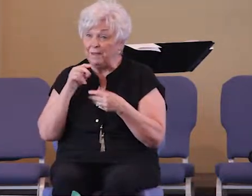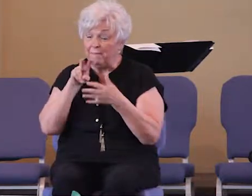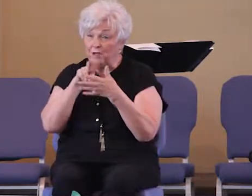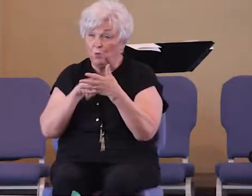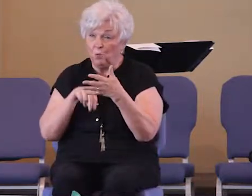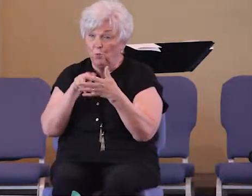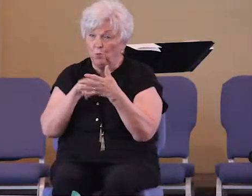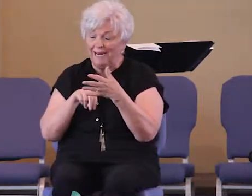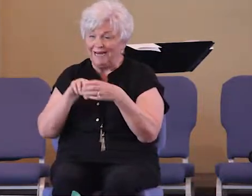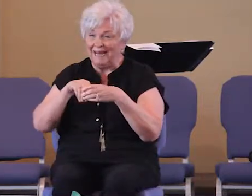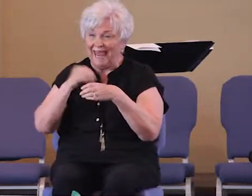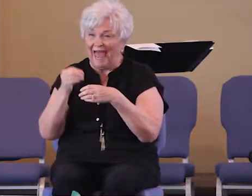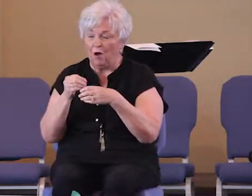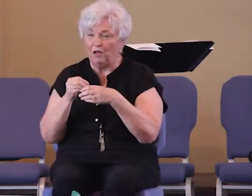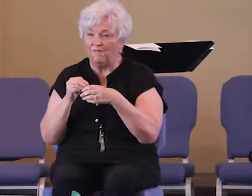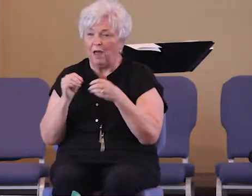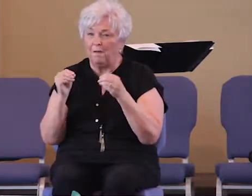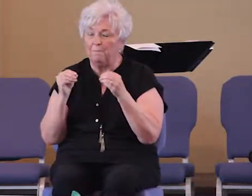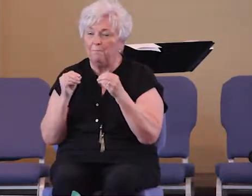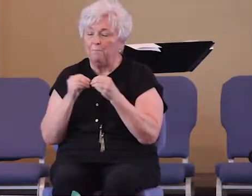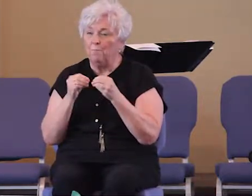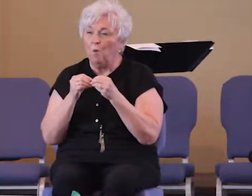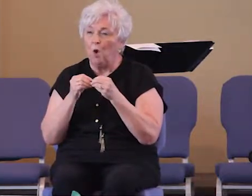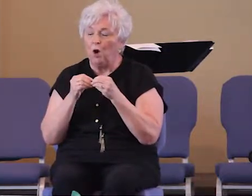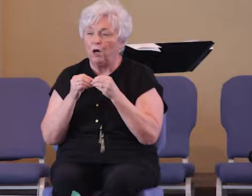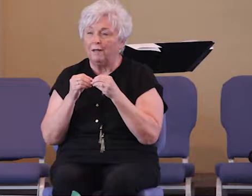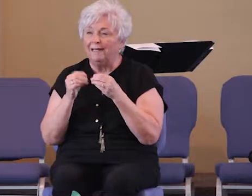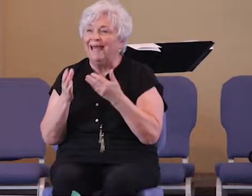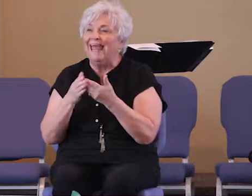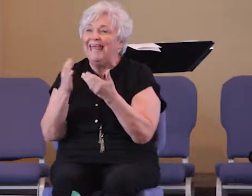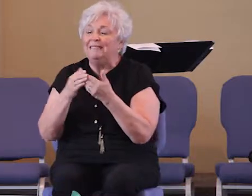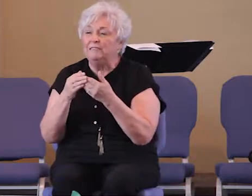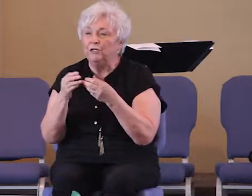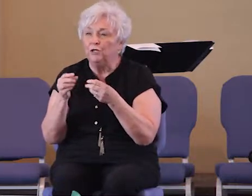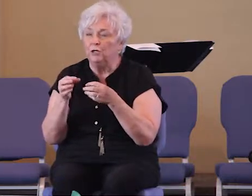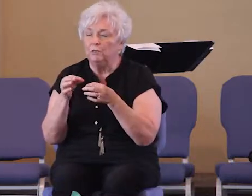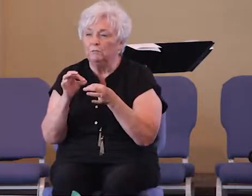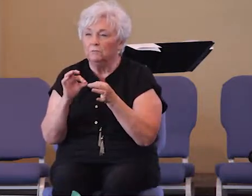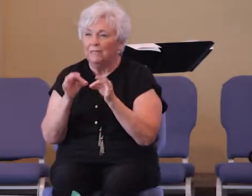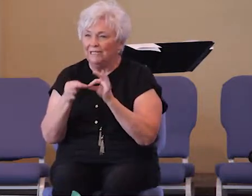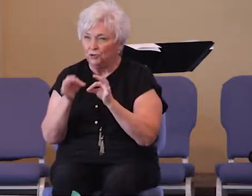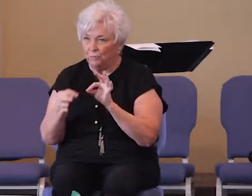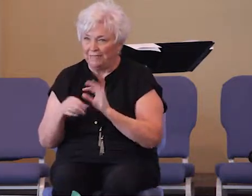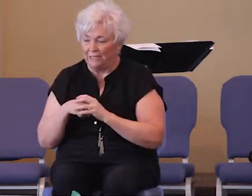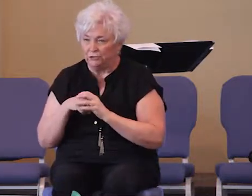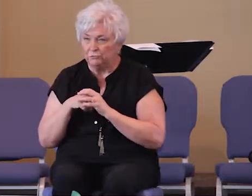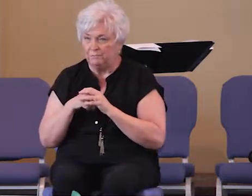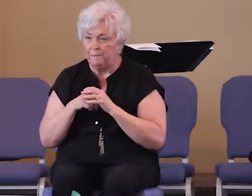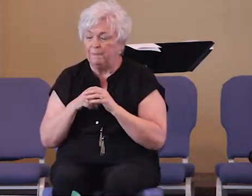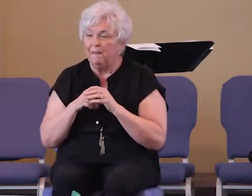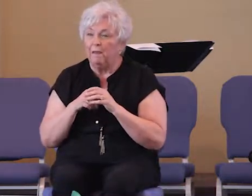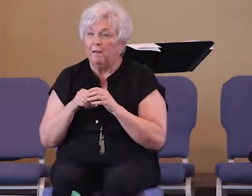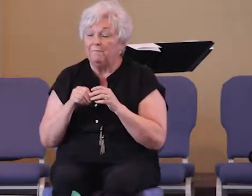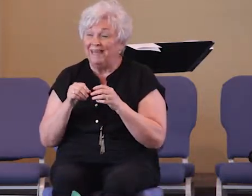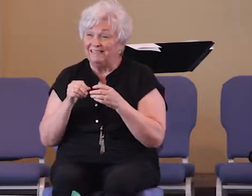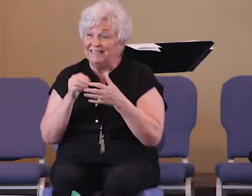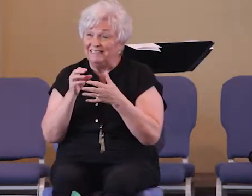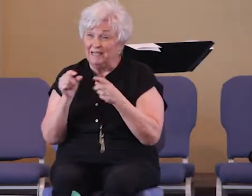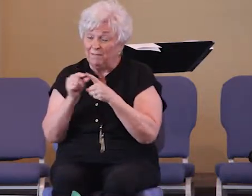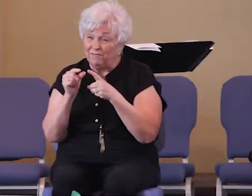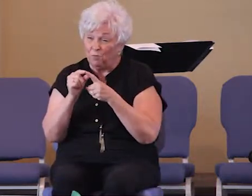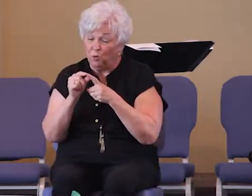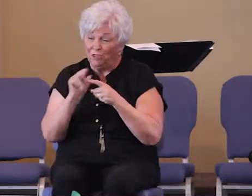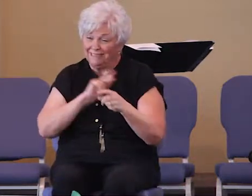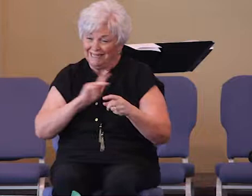more modern translation. Because some of the language that the King James uses and the Revised Standard Version